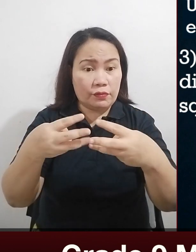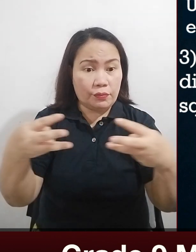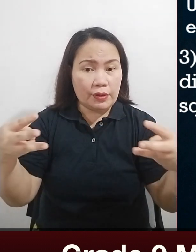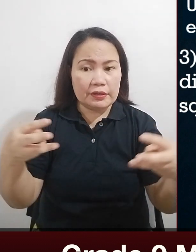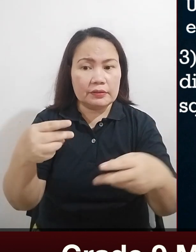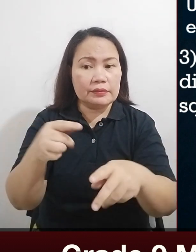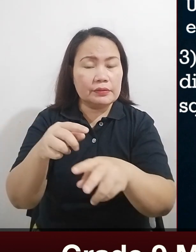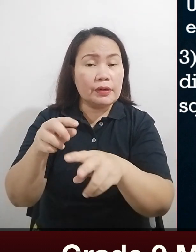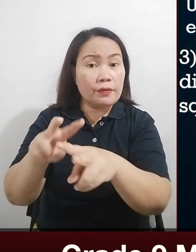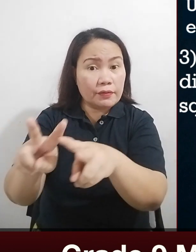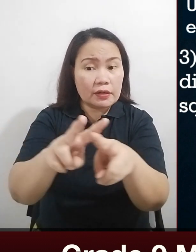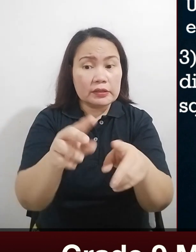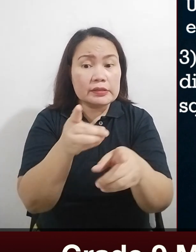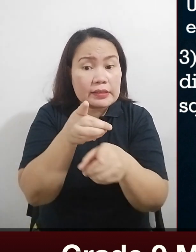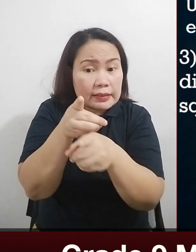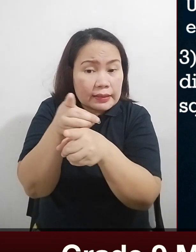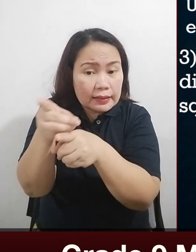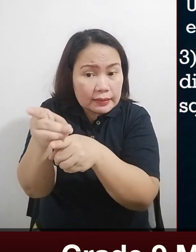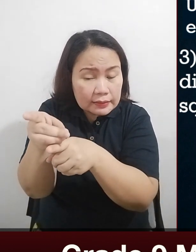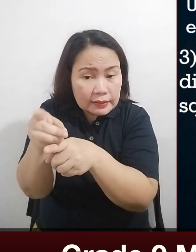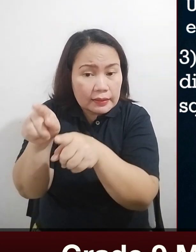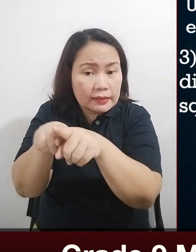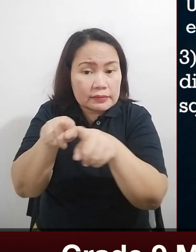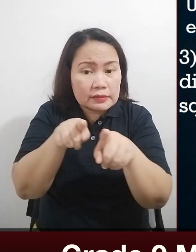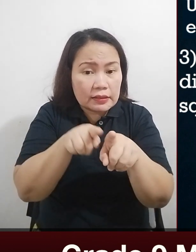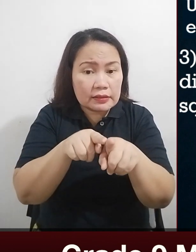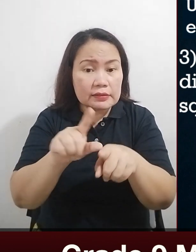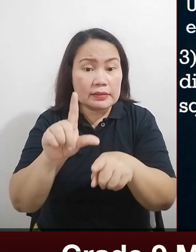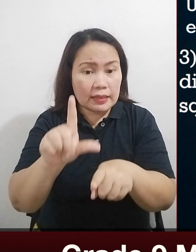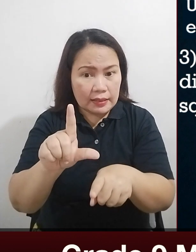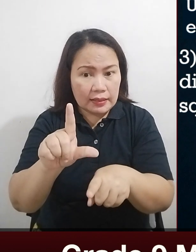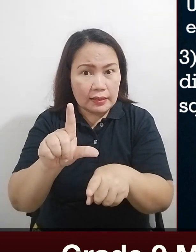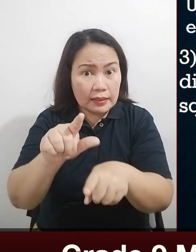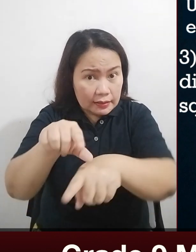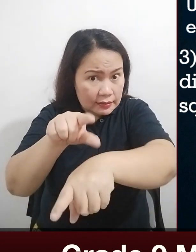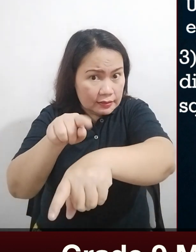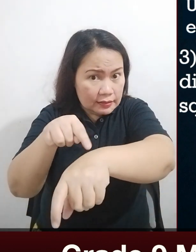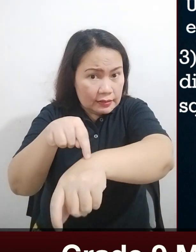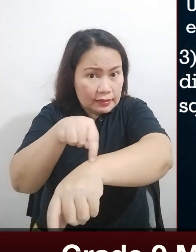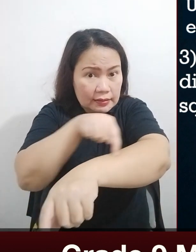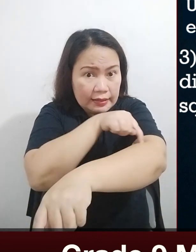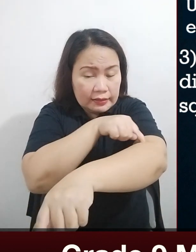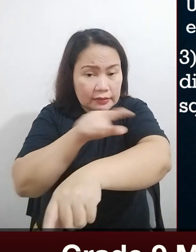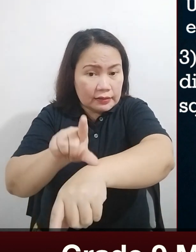varies directly as the length L and inversely as the square of